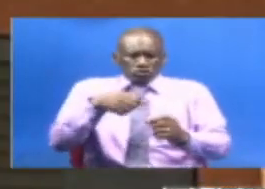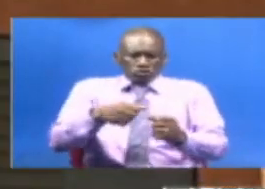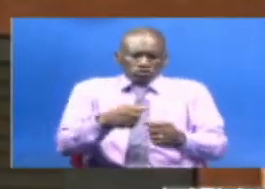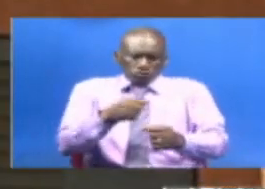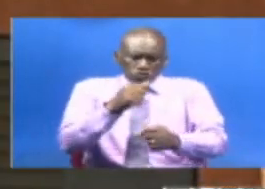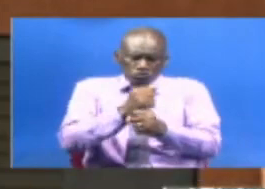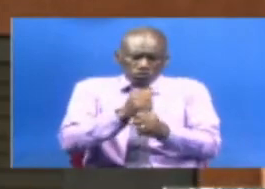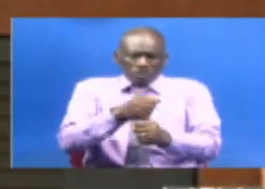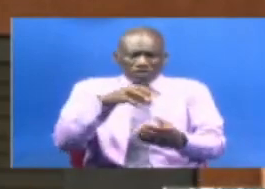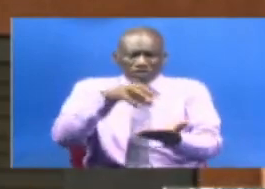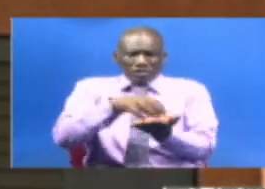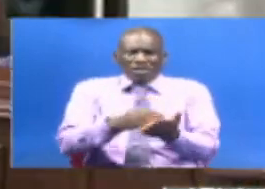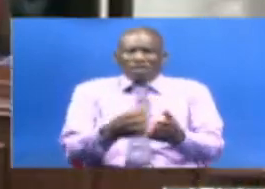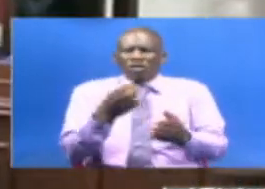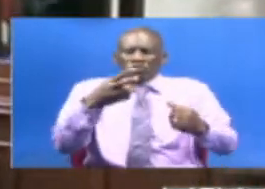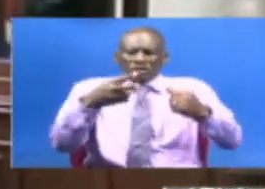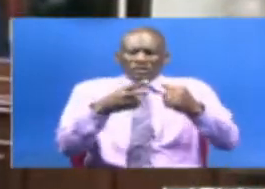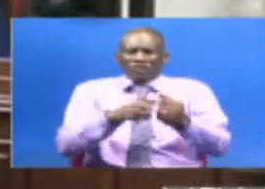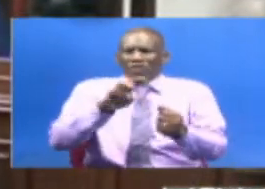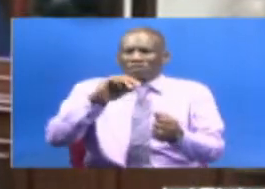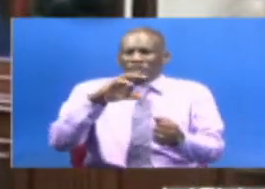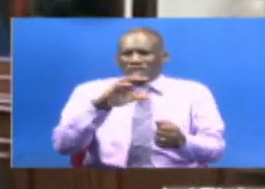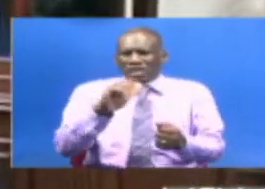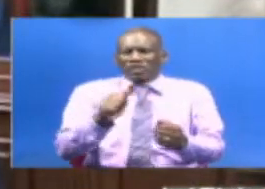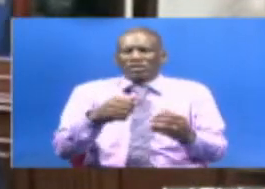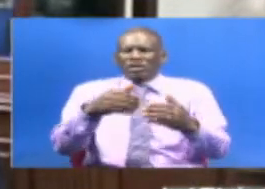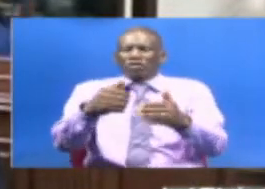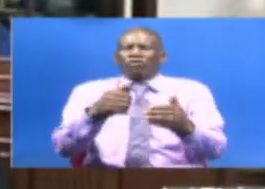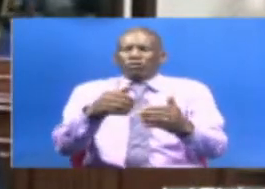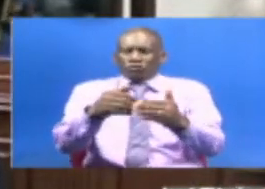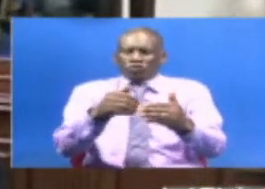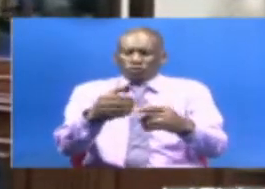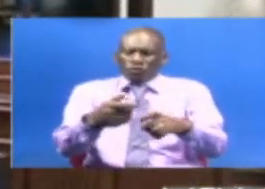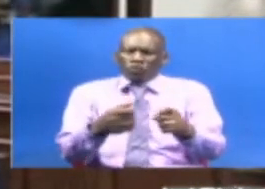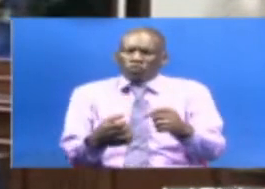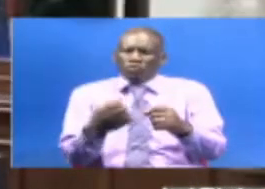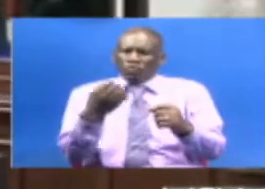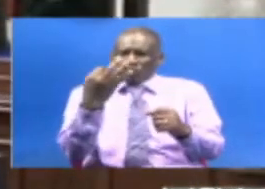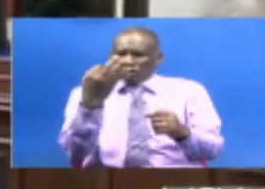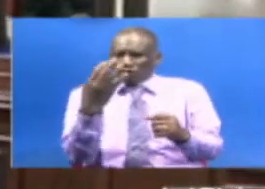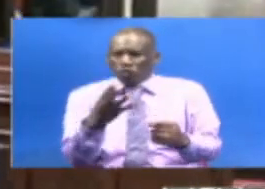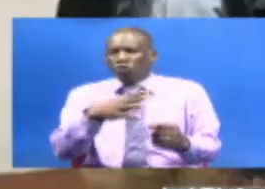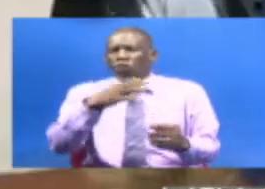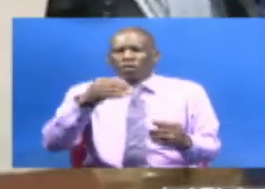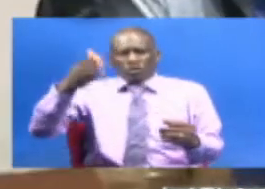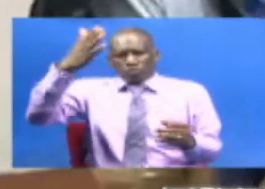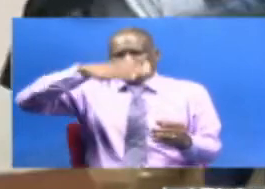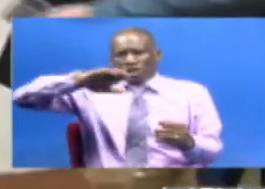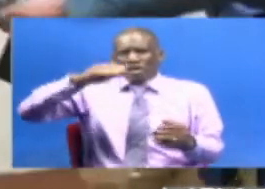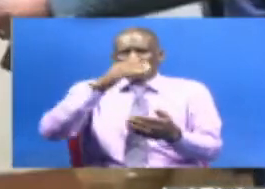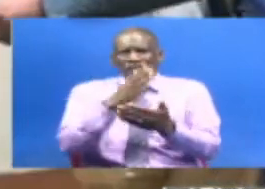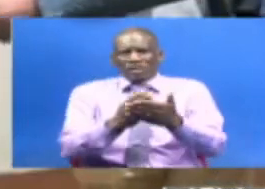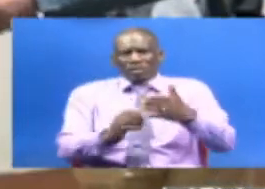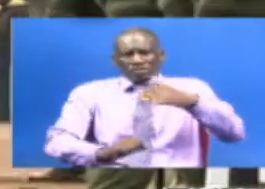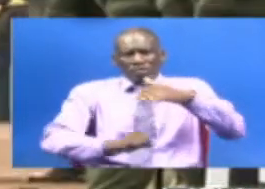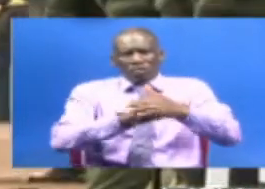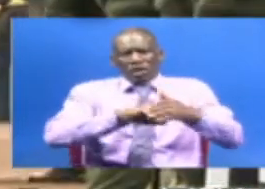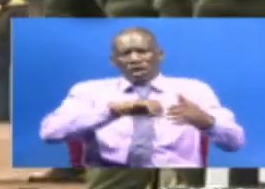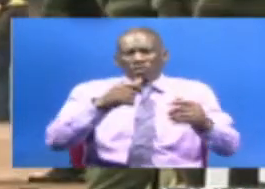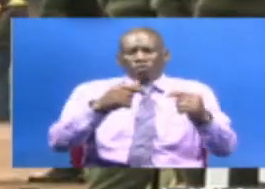of 27 MCAs out of 34 made it to the assembly chambers, some for and others against the impeachment